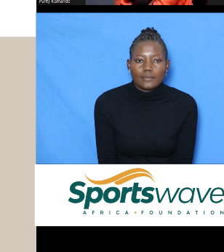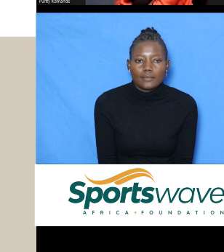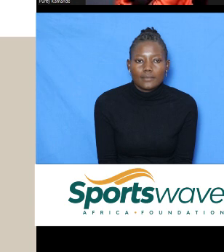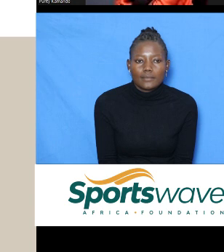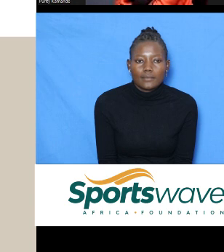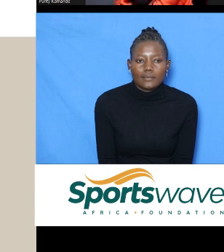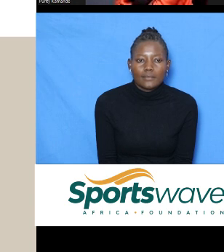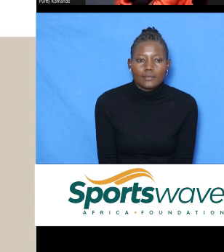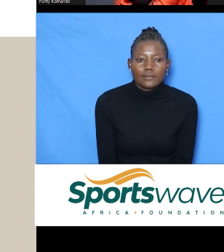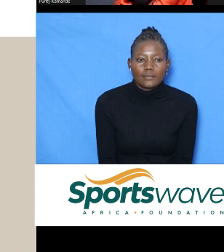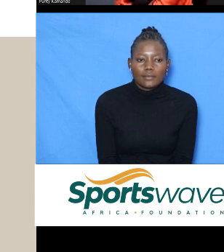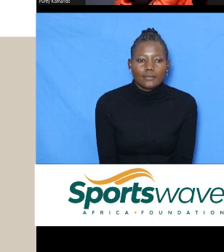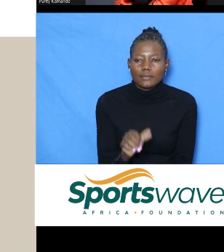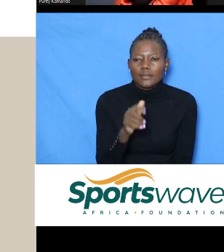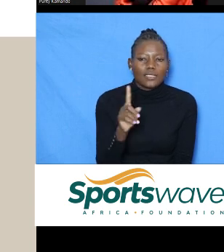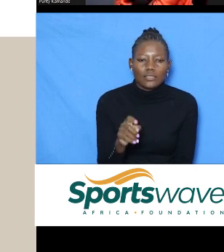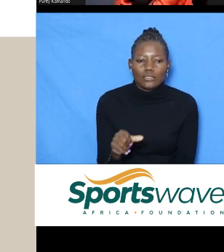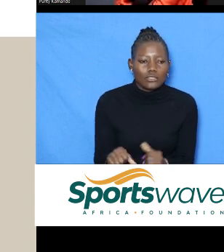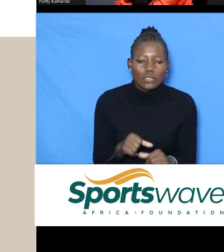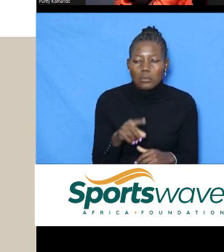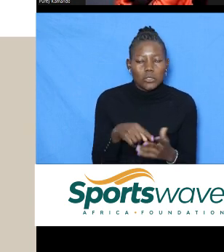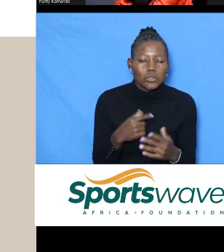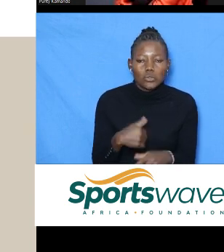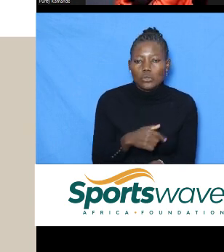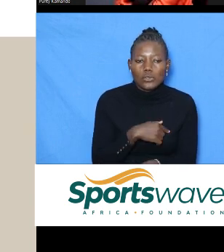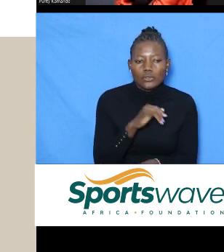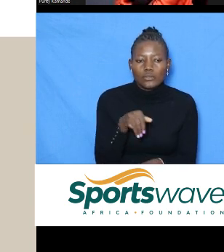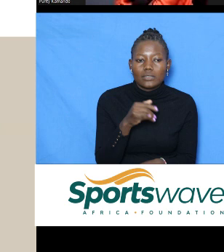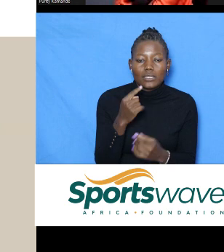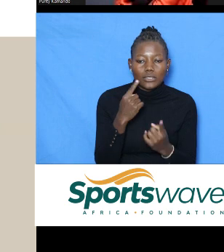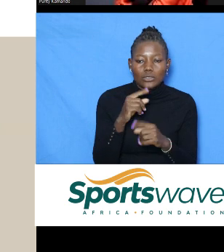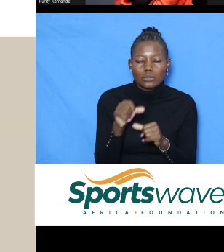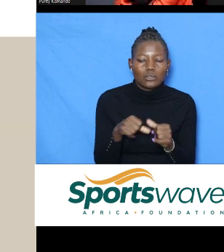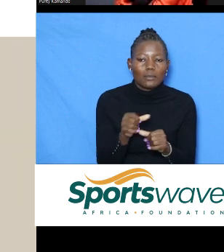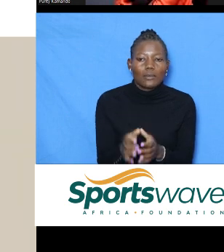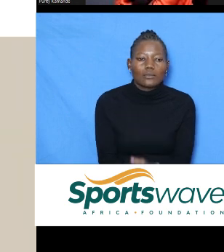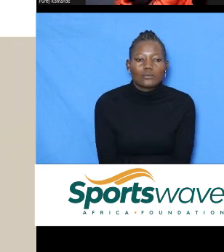That anyone might have with regard to what we have just talked about.